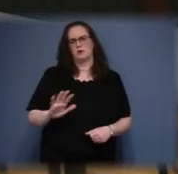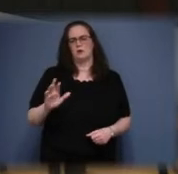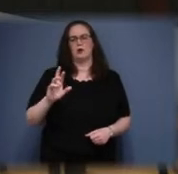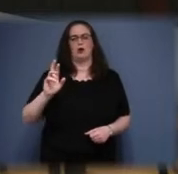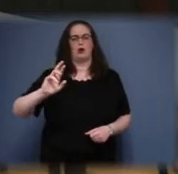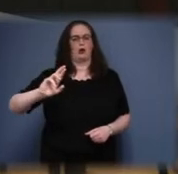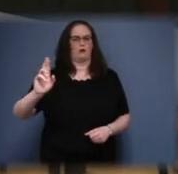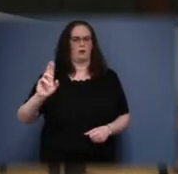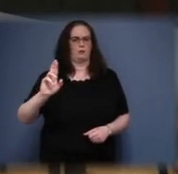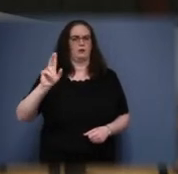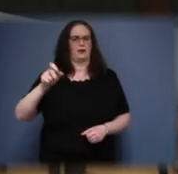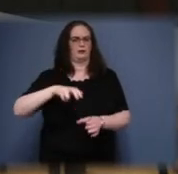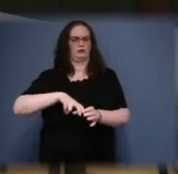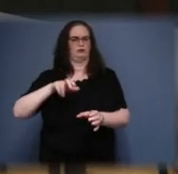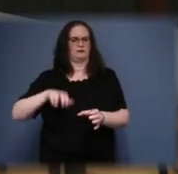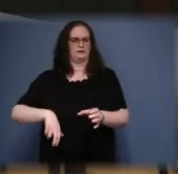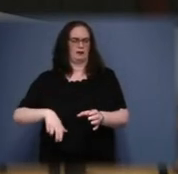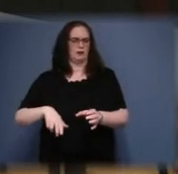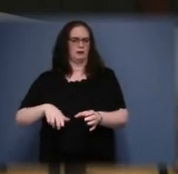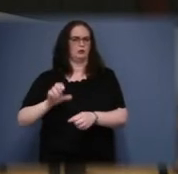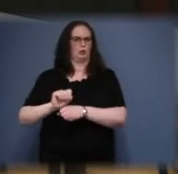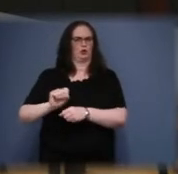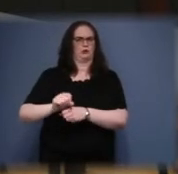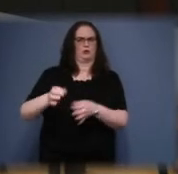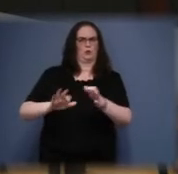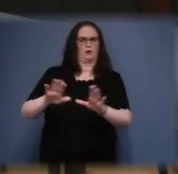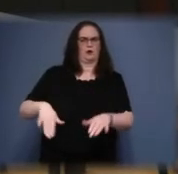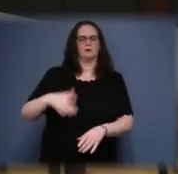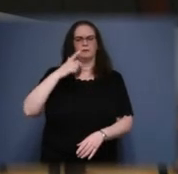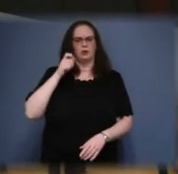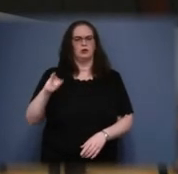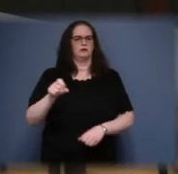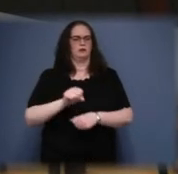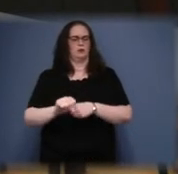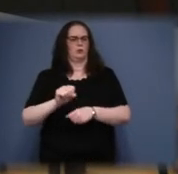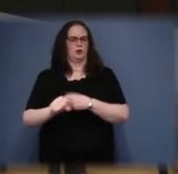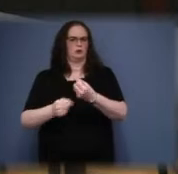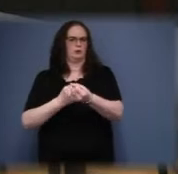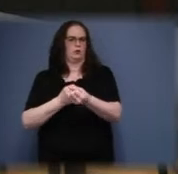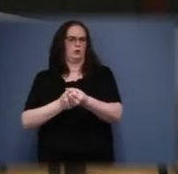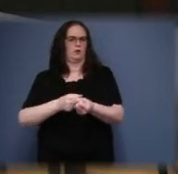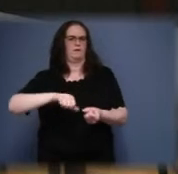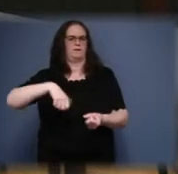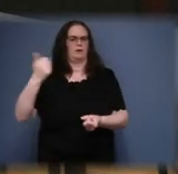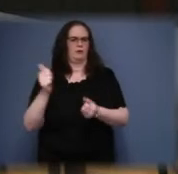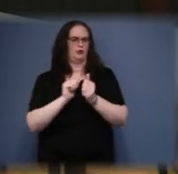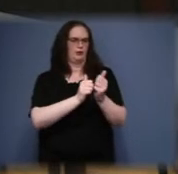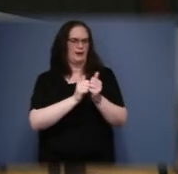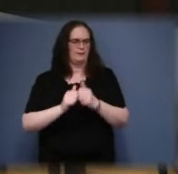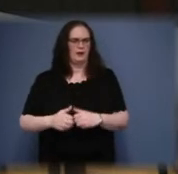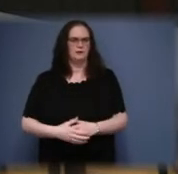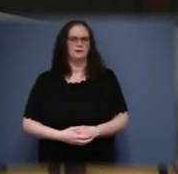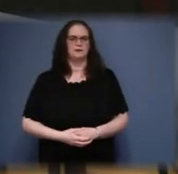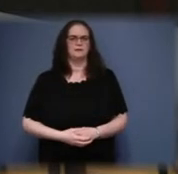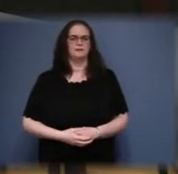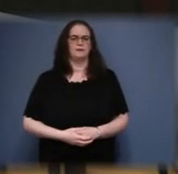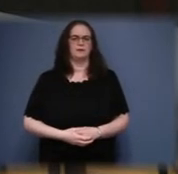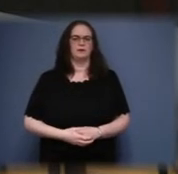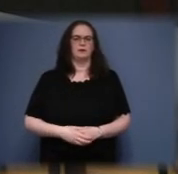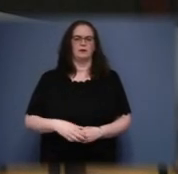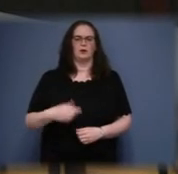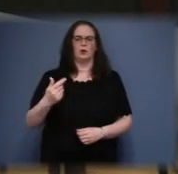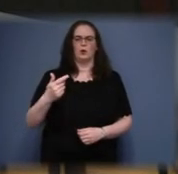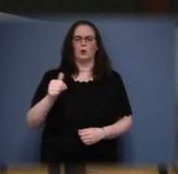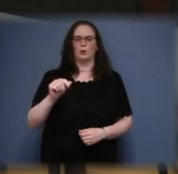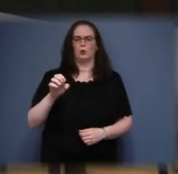having to resign, here they worked at the courthouse, due to working on behalf of other campaigns. A goose and gander